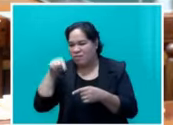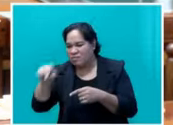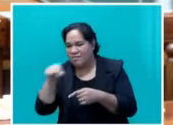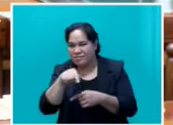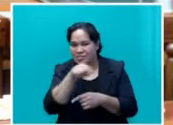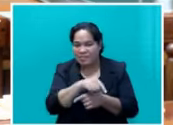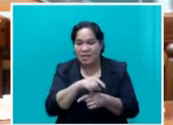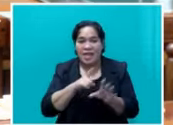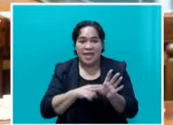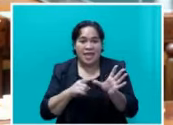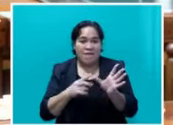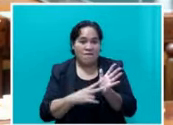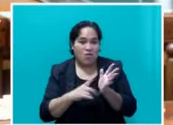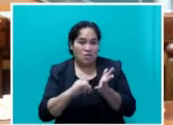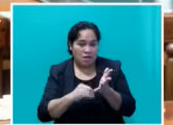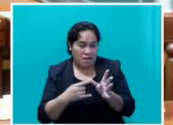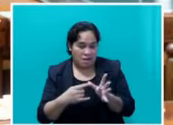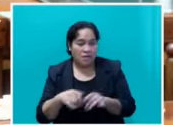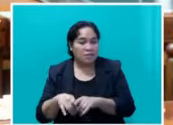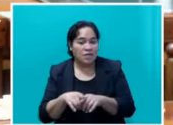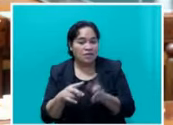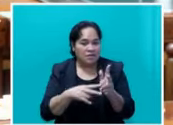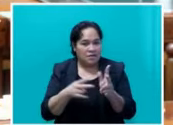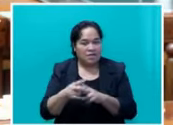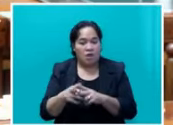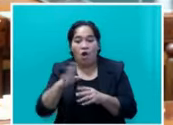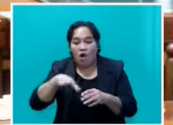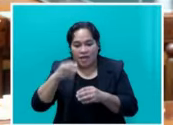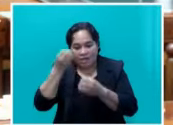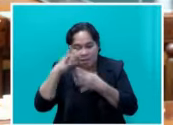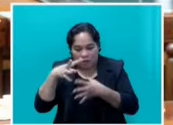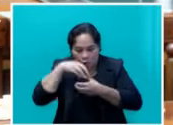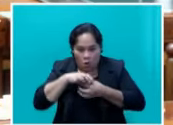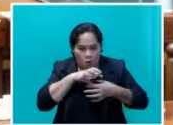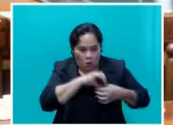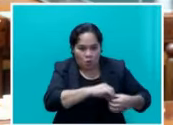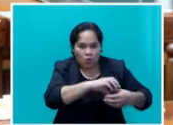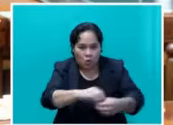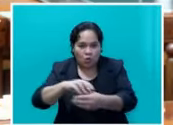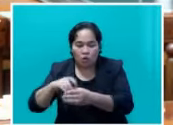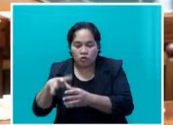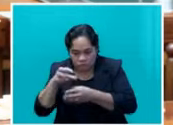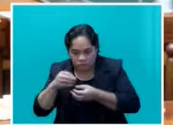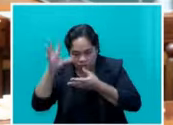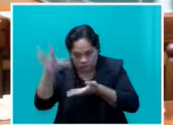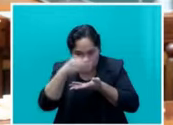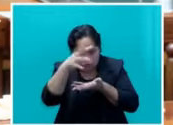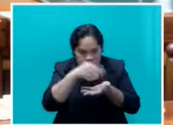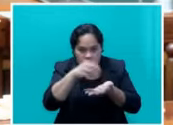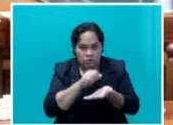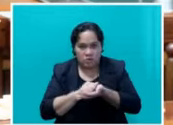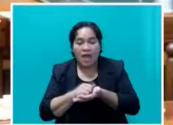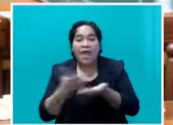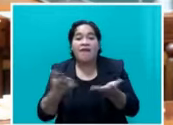And all these Abusas put all their information together, Honorable Speaker, and it is there with the NLC. And if